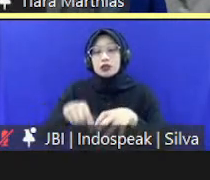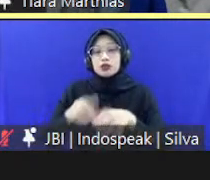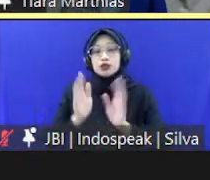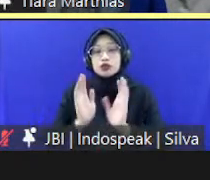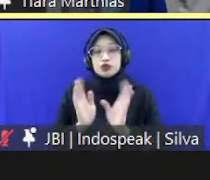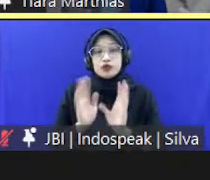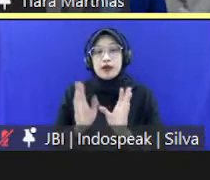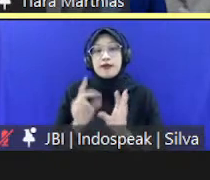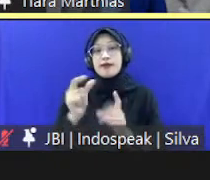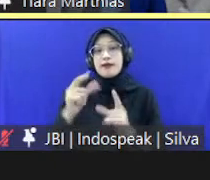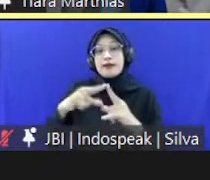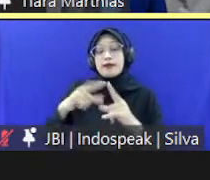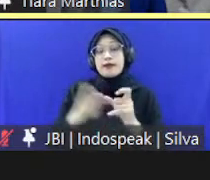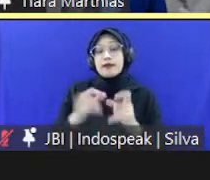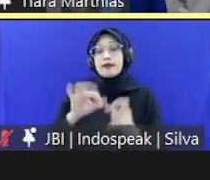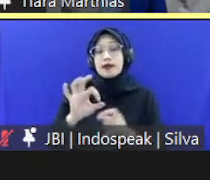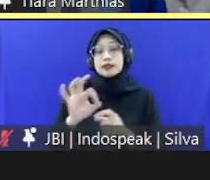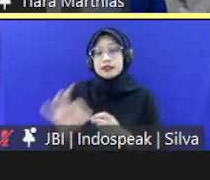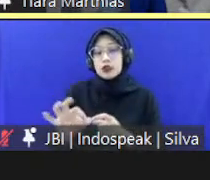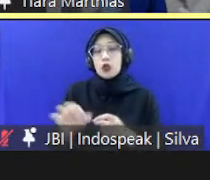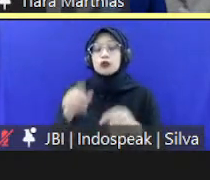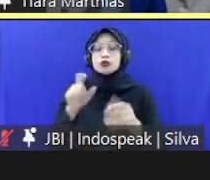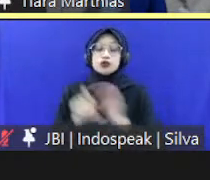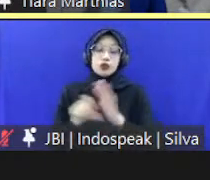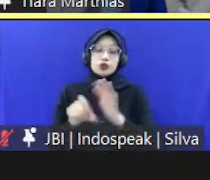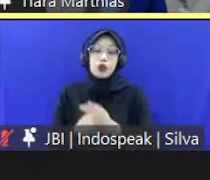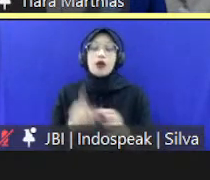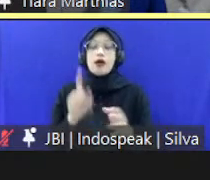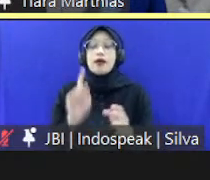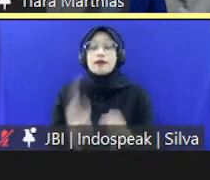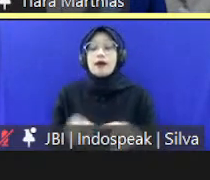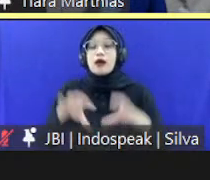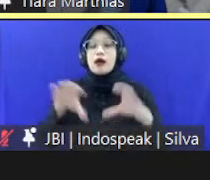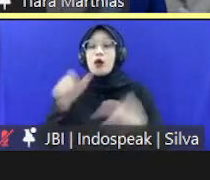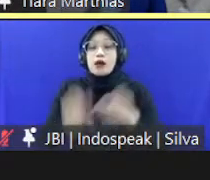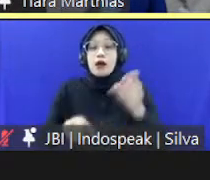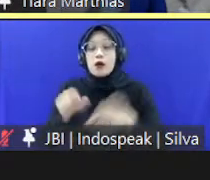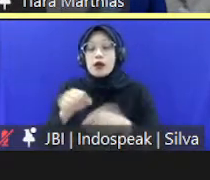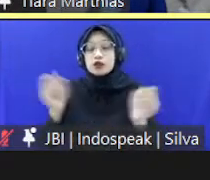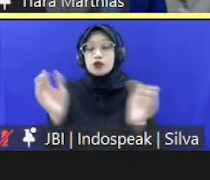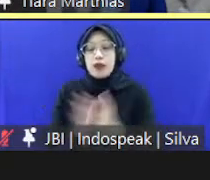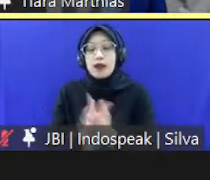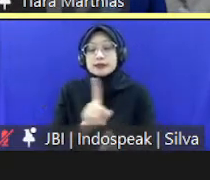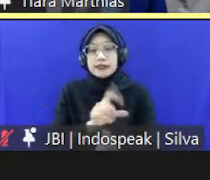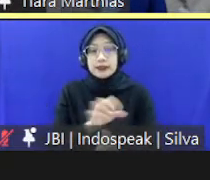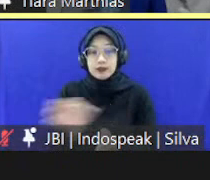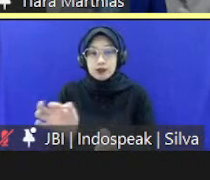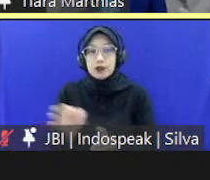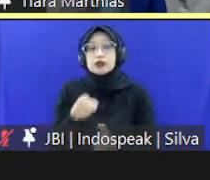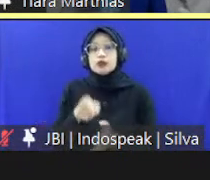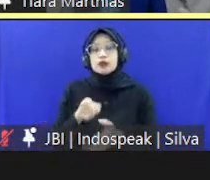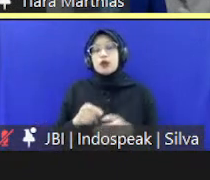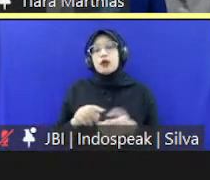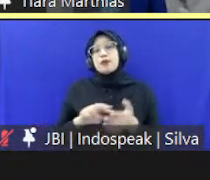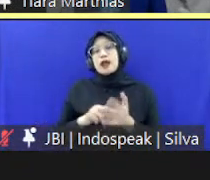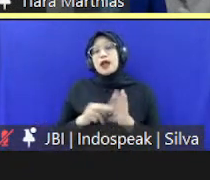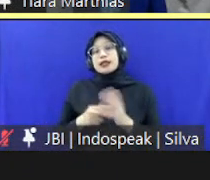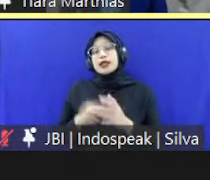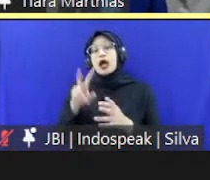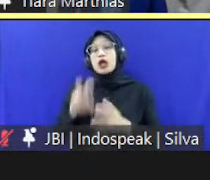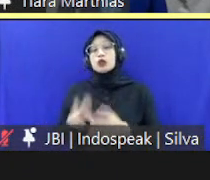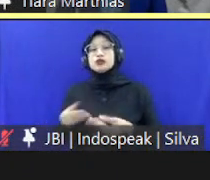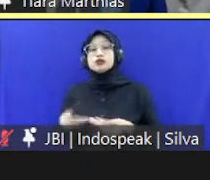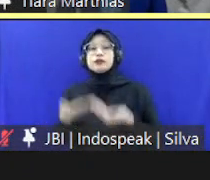for example, doctors per 1,000 population, it would be difficult for them to further mobilize more health